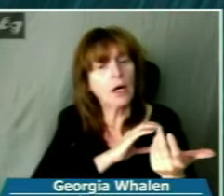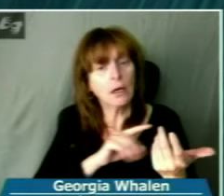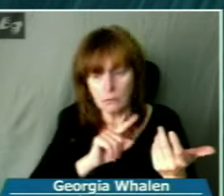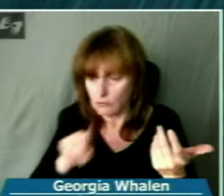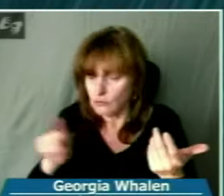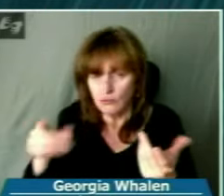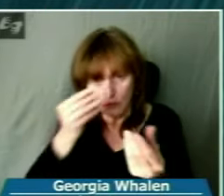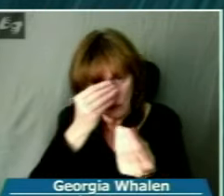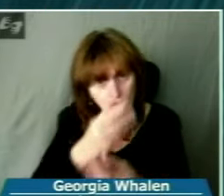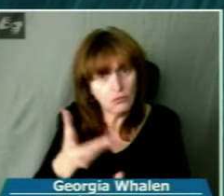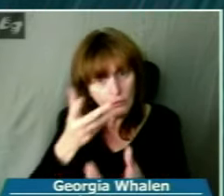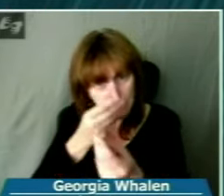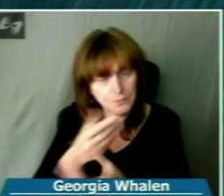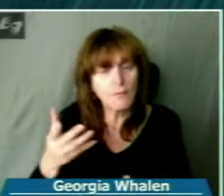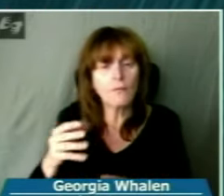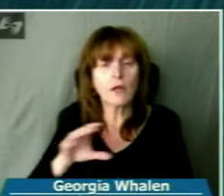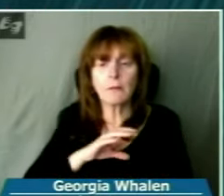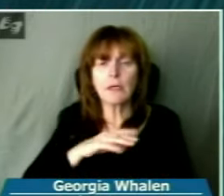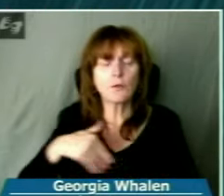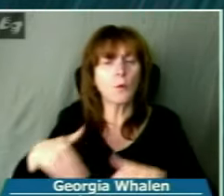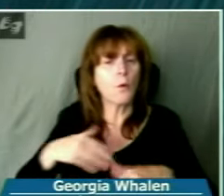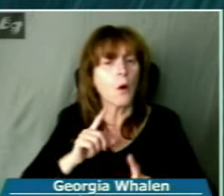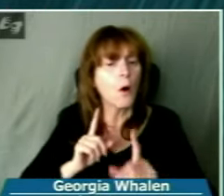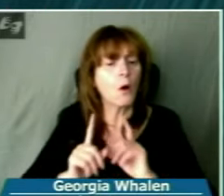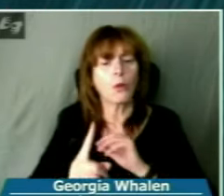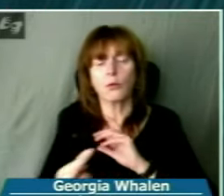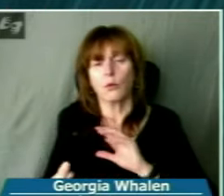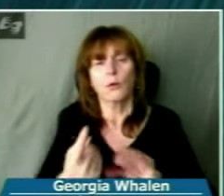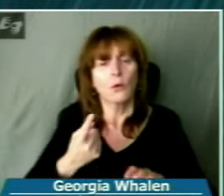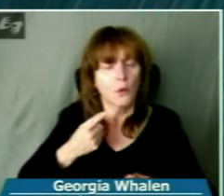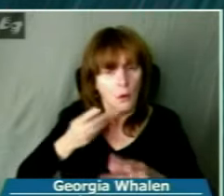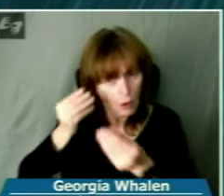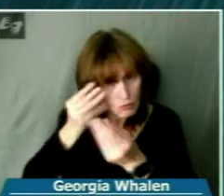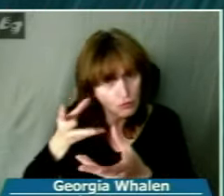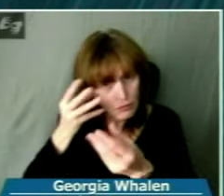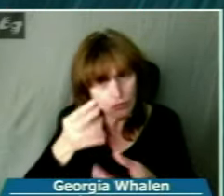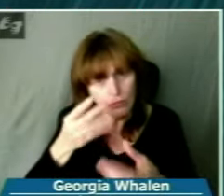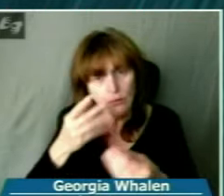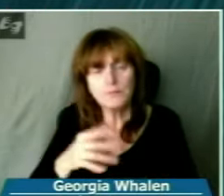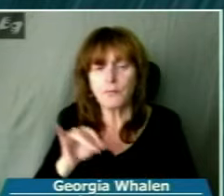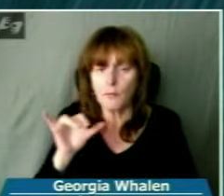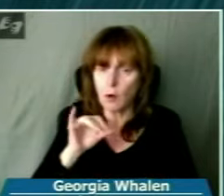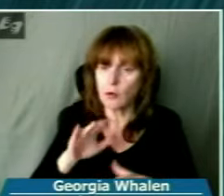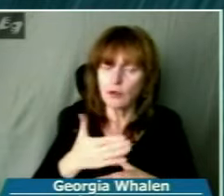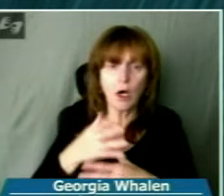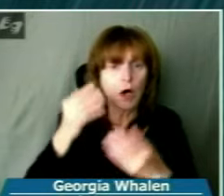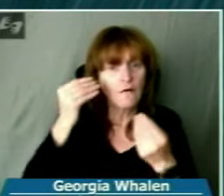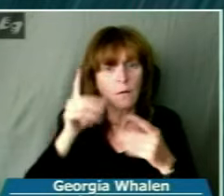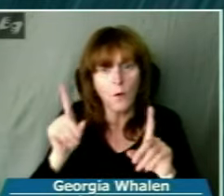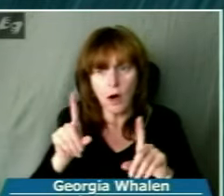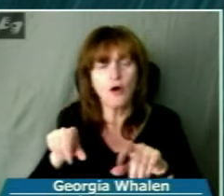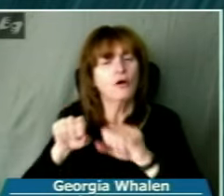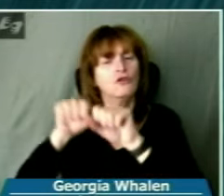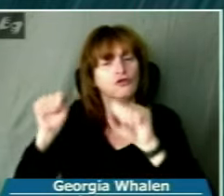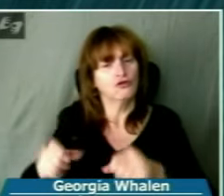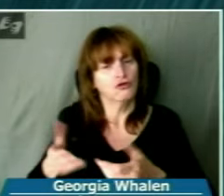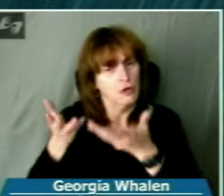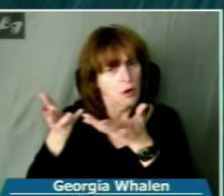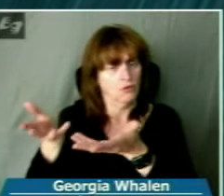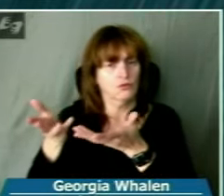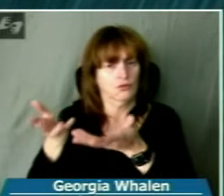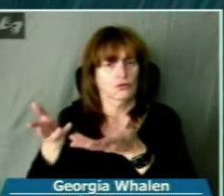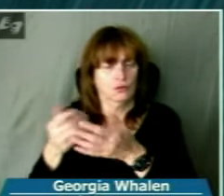contact that are out in the community and through our shelter system as well. Because we know that, you know, we have lots of